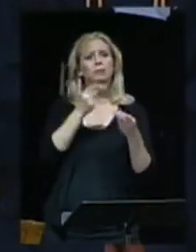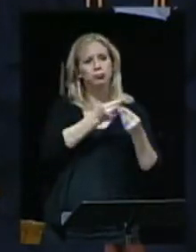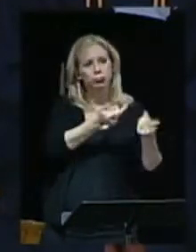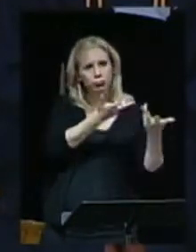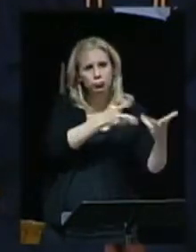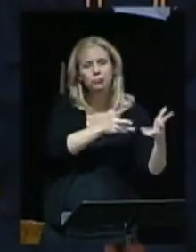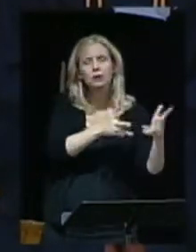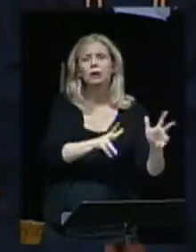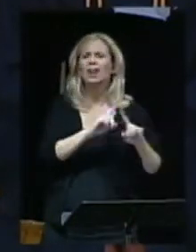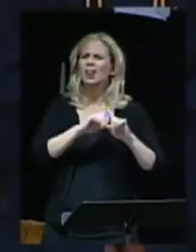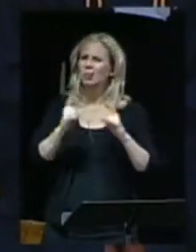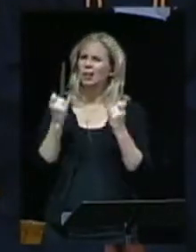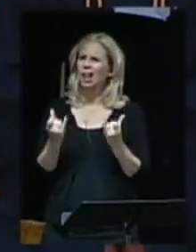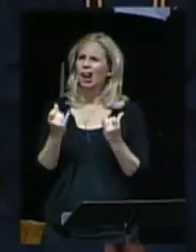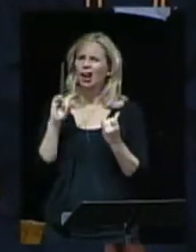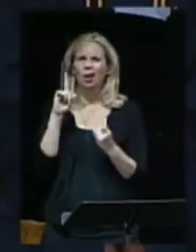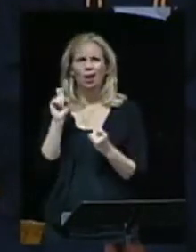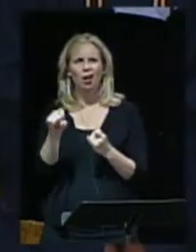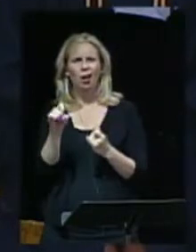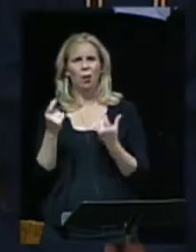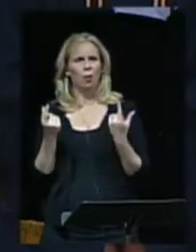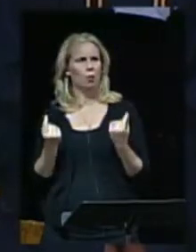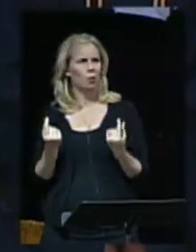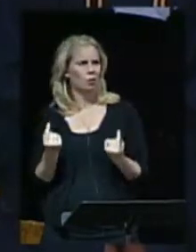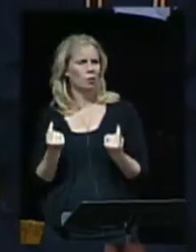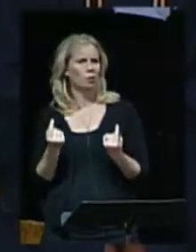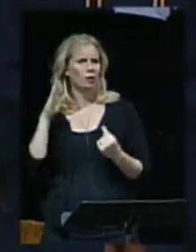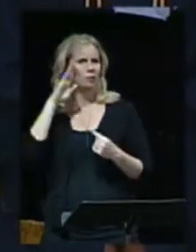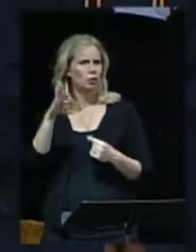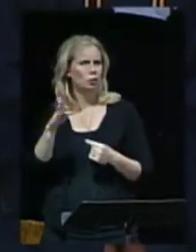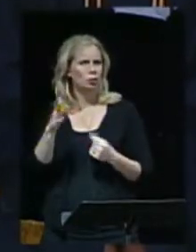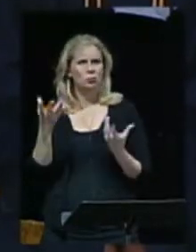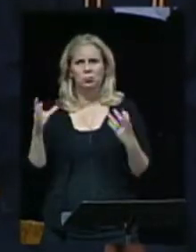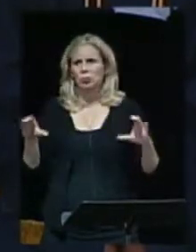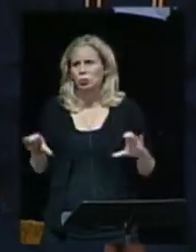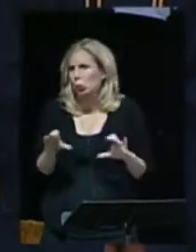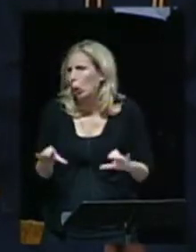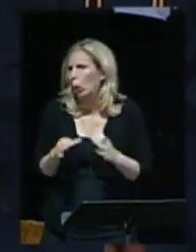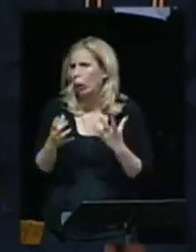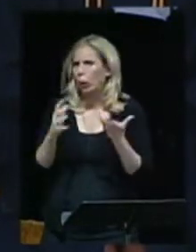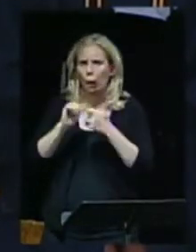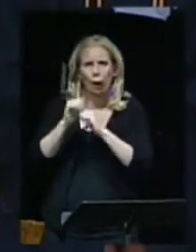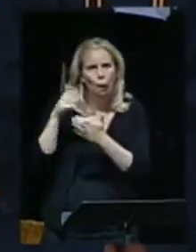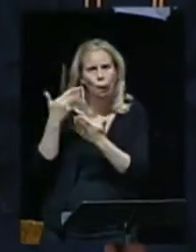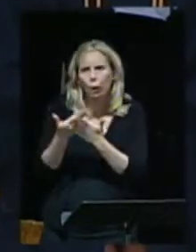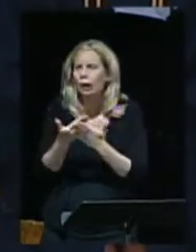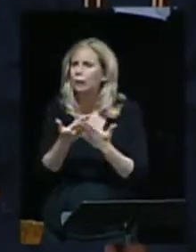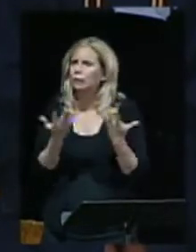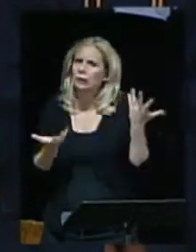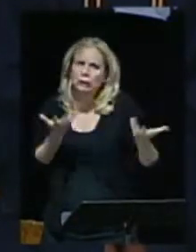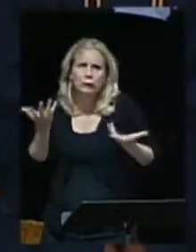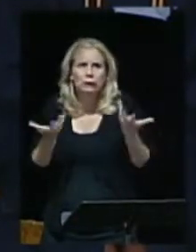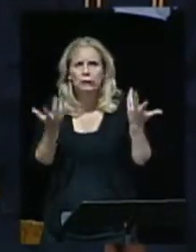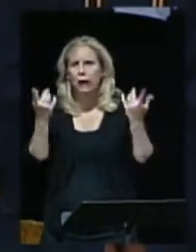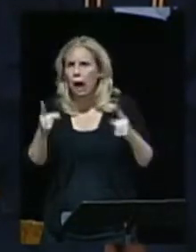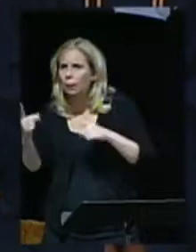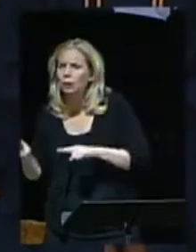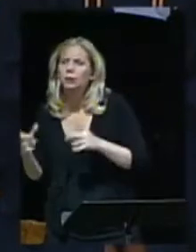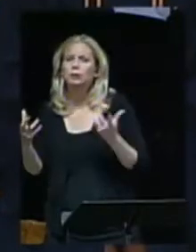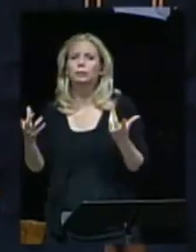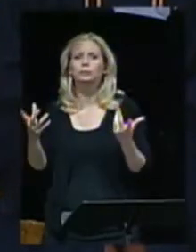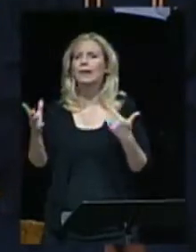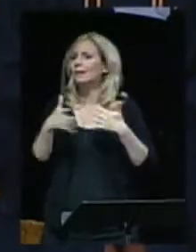questions pertaining to our chosen paths. Where are you going? What are you doing? How are you going to get there? No matter what next year